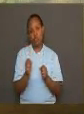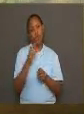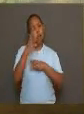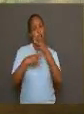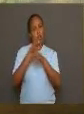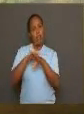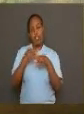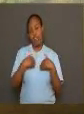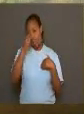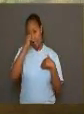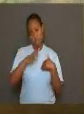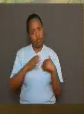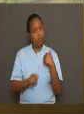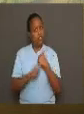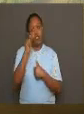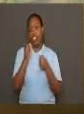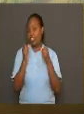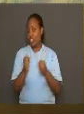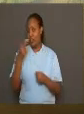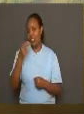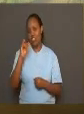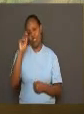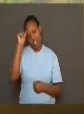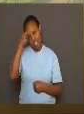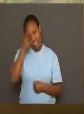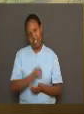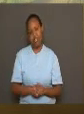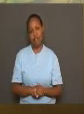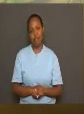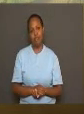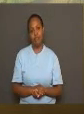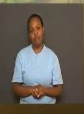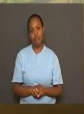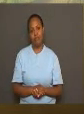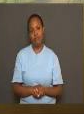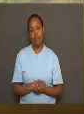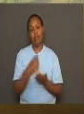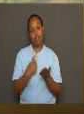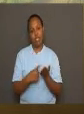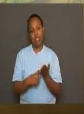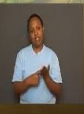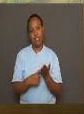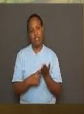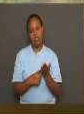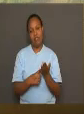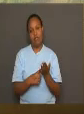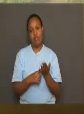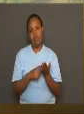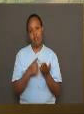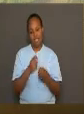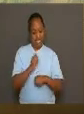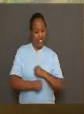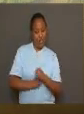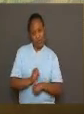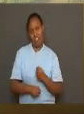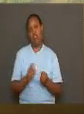be possible for anyone in the world to become infected with HIV/AIDS. AIDS has